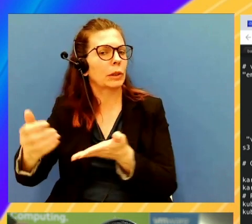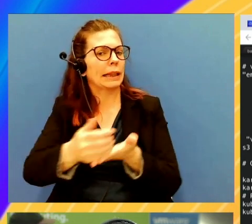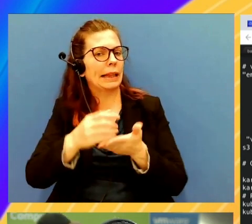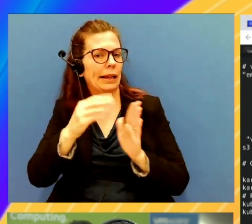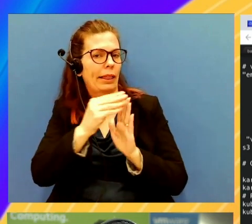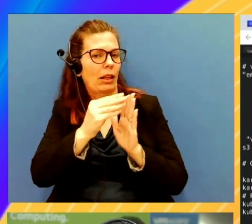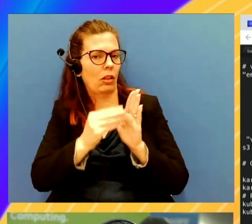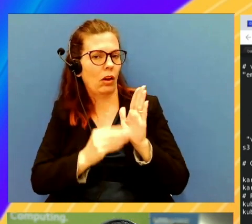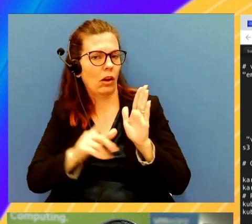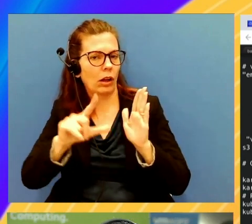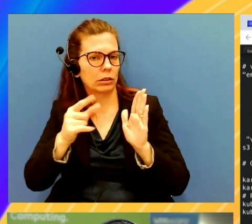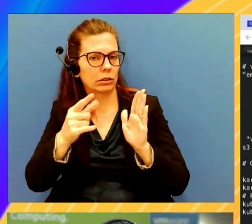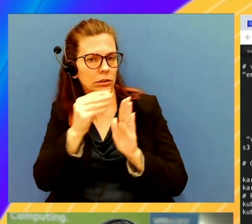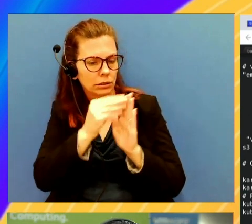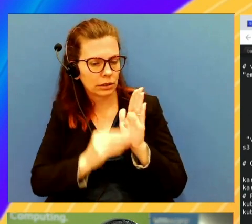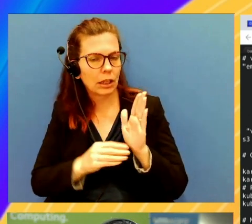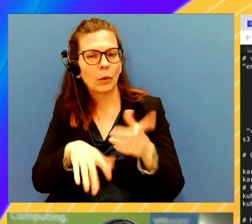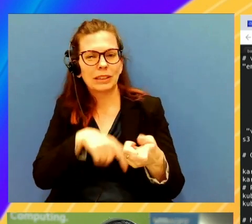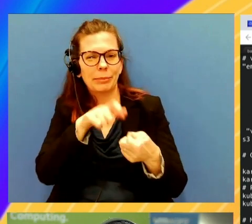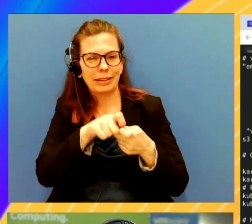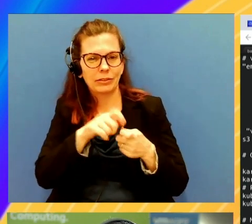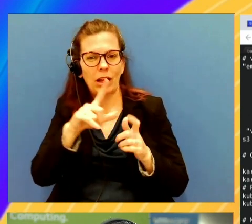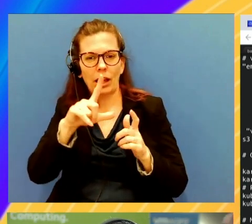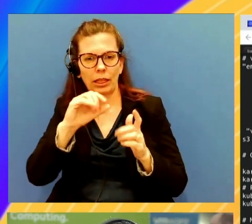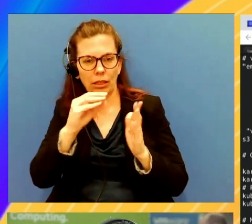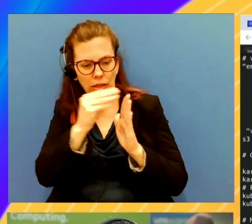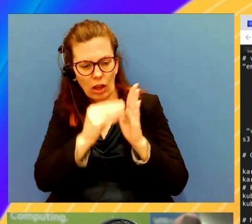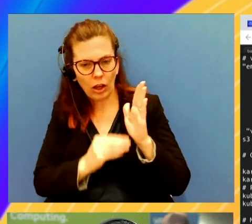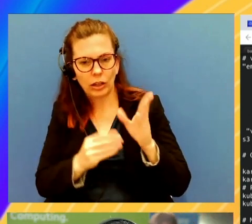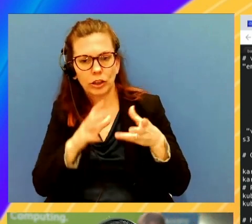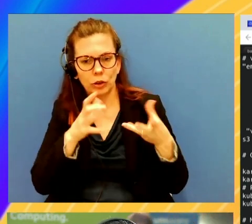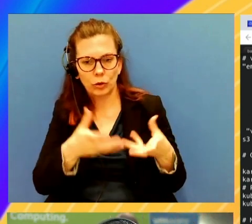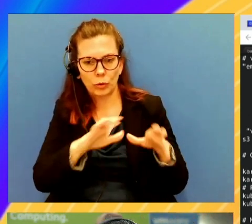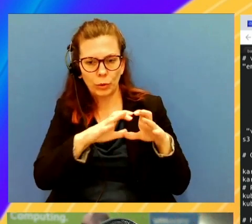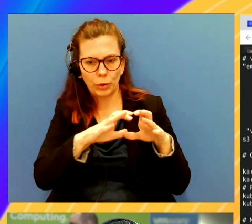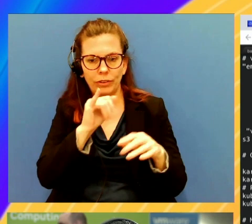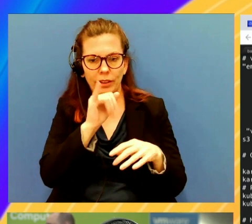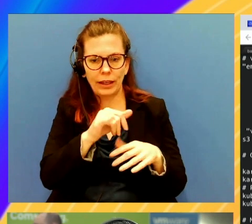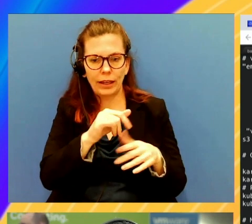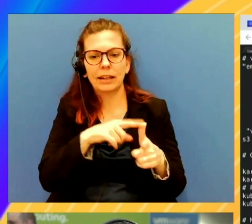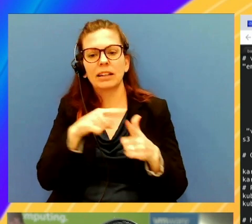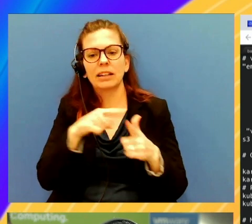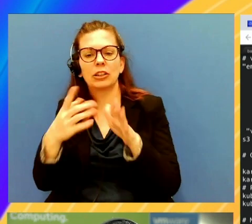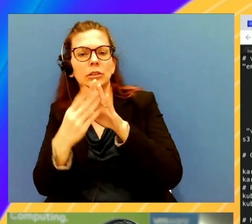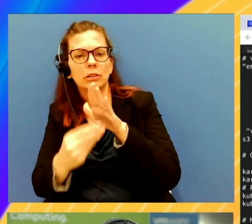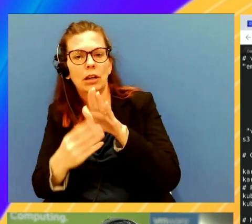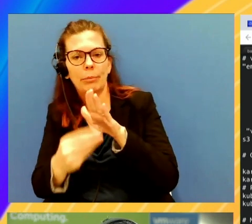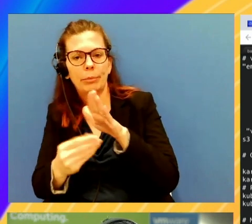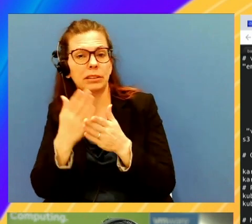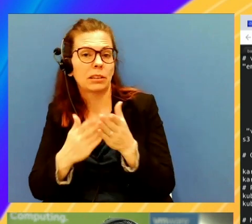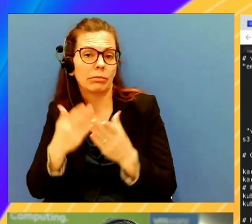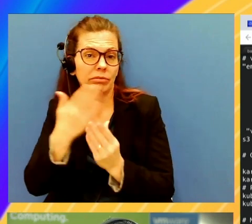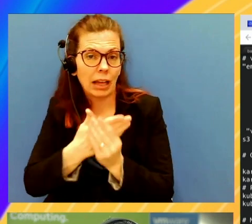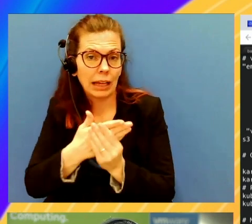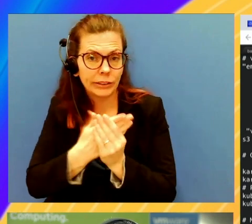logs. So we specify a log group for that. And this is just to copy some files